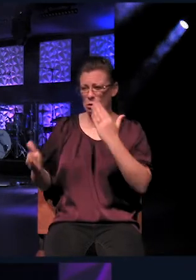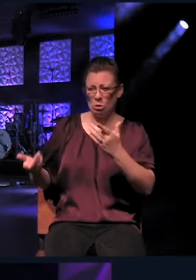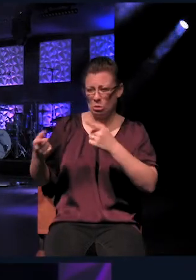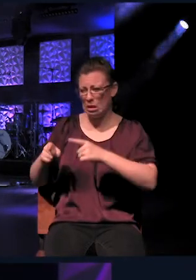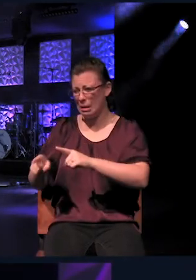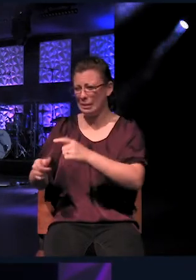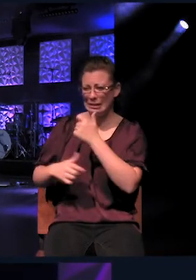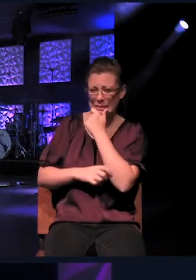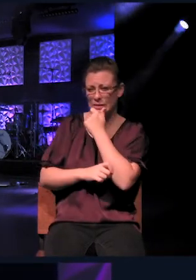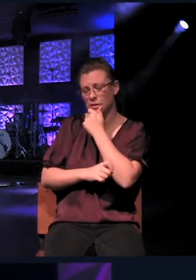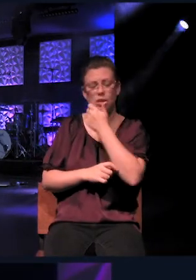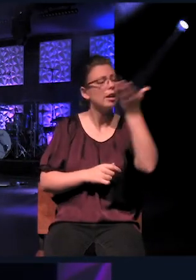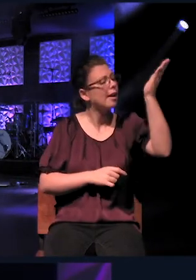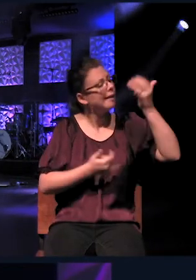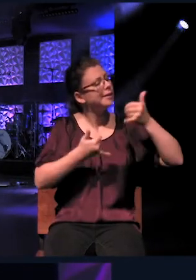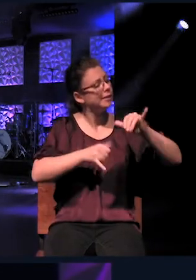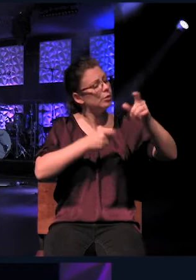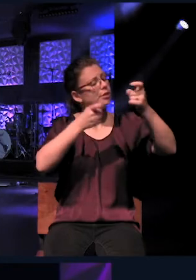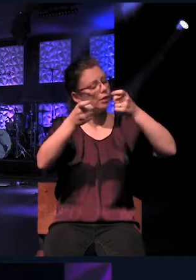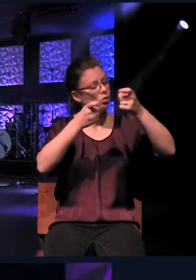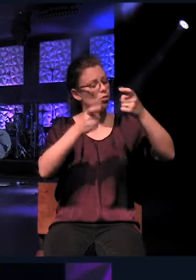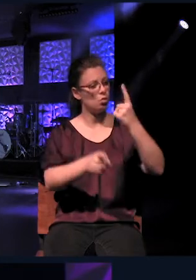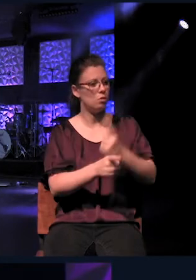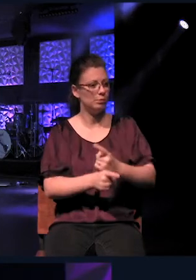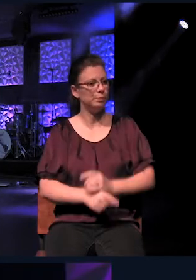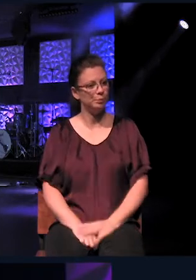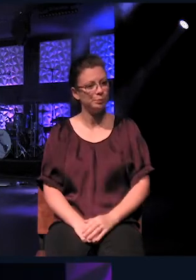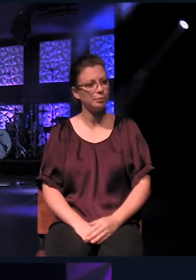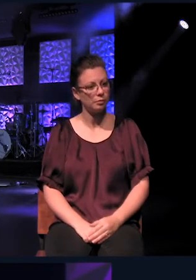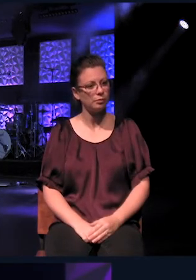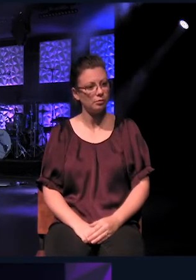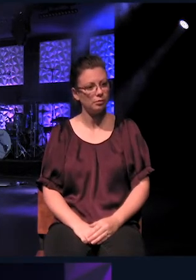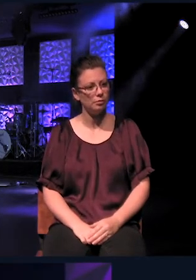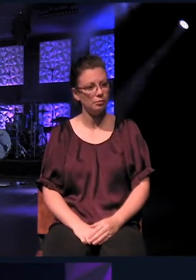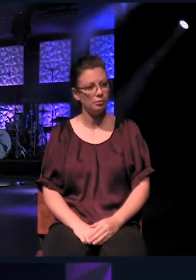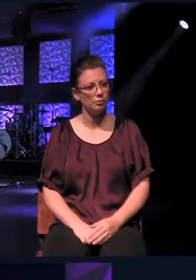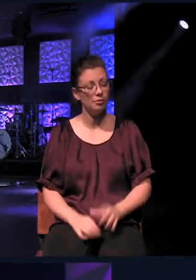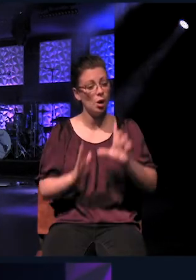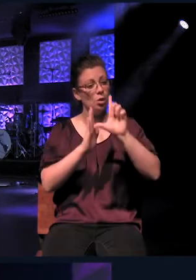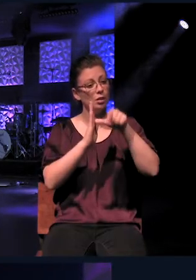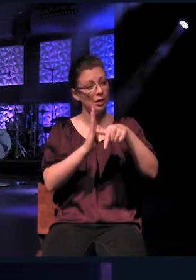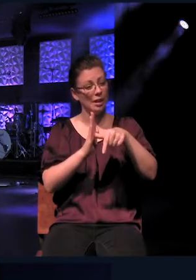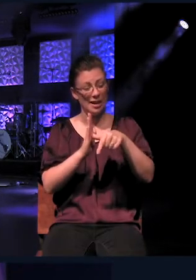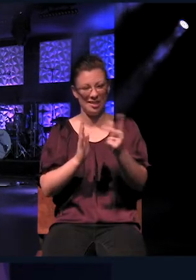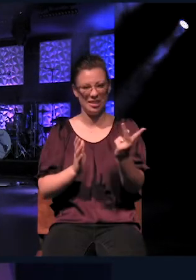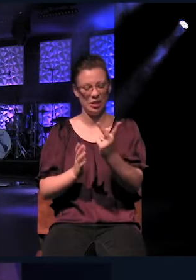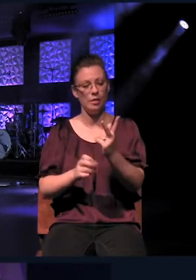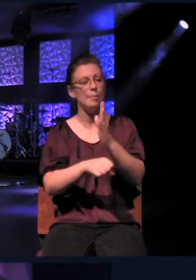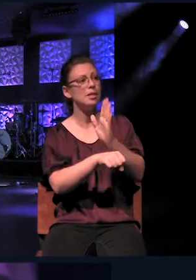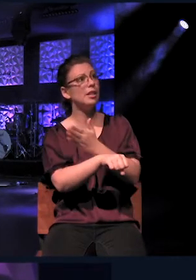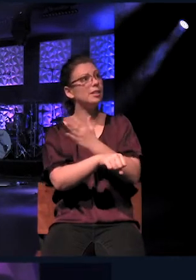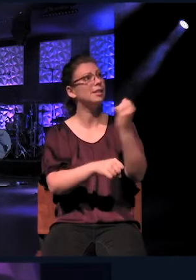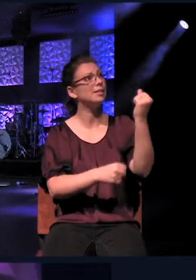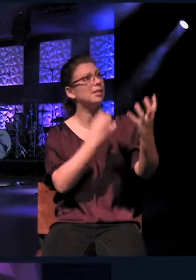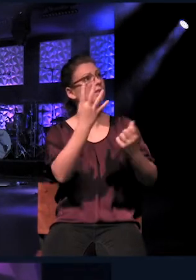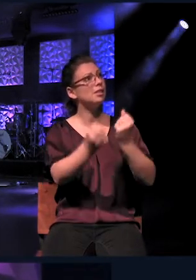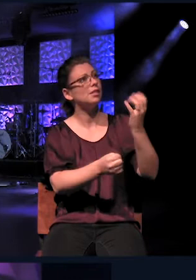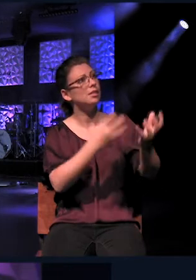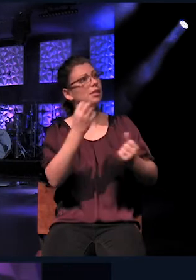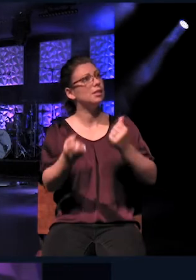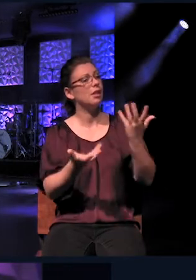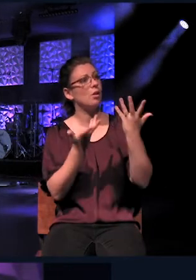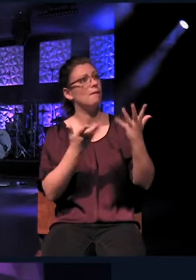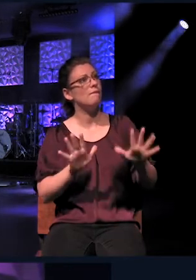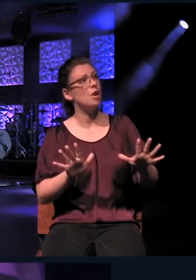So Acts 16:26 goes on, and it says, after they start singing, that there was this massive earthquake and the